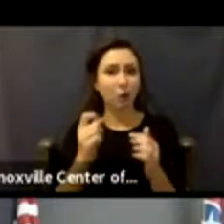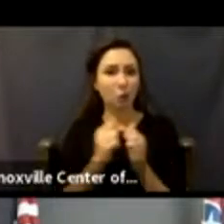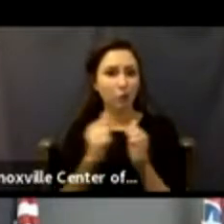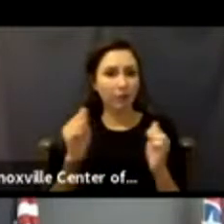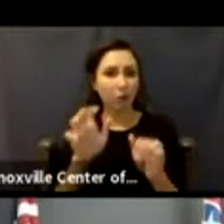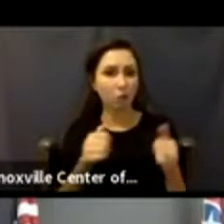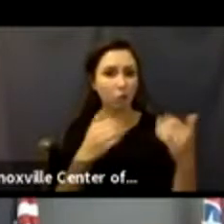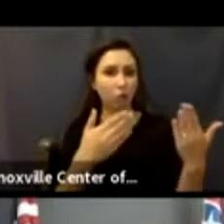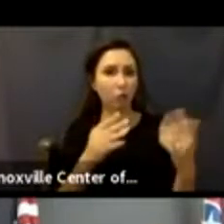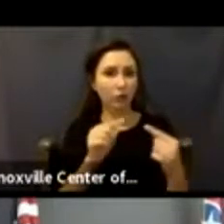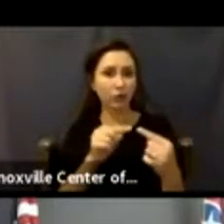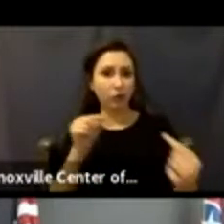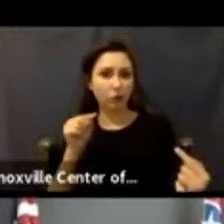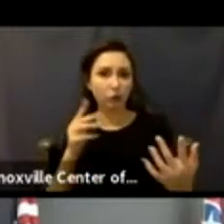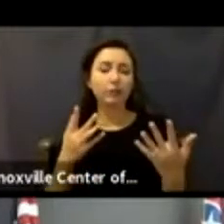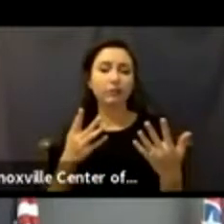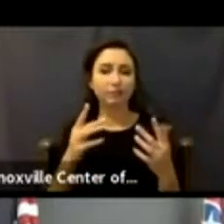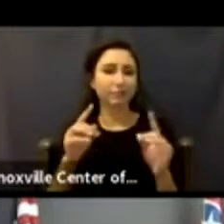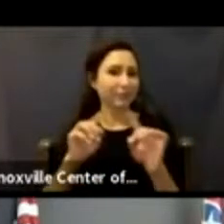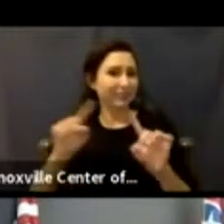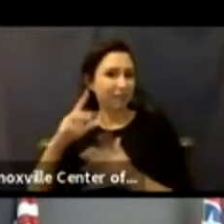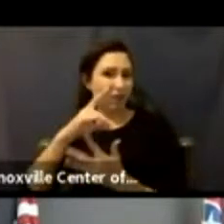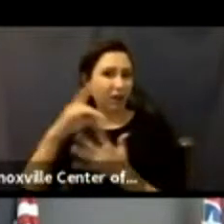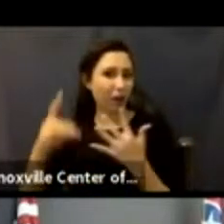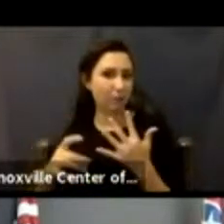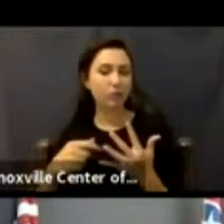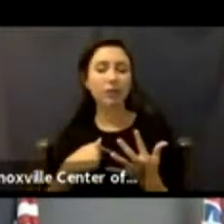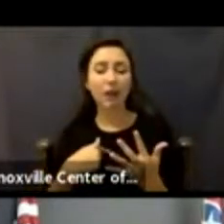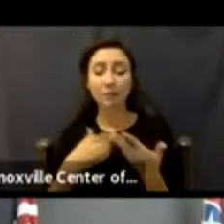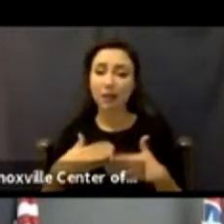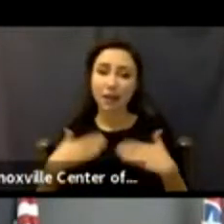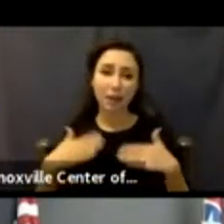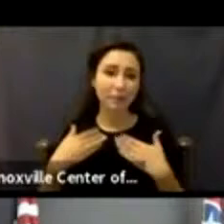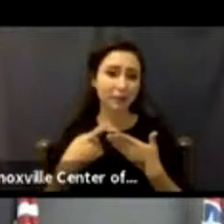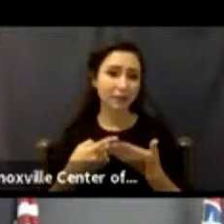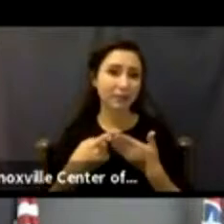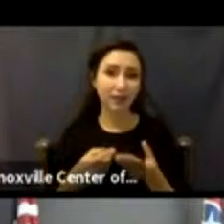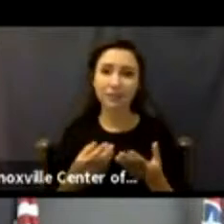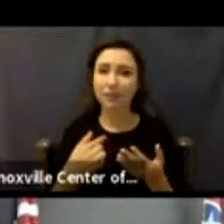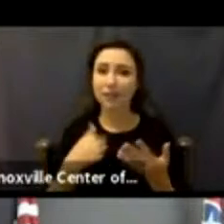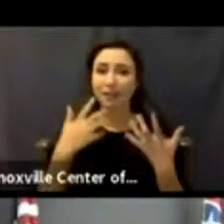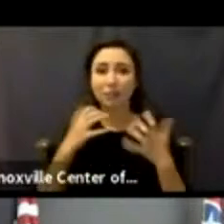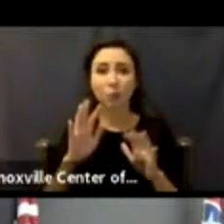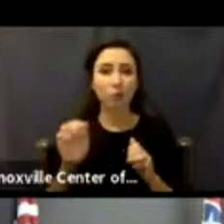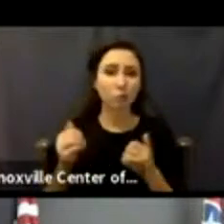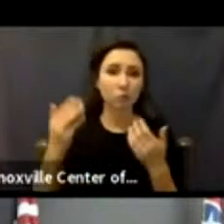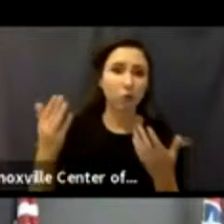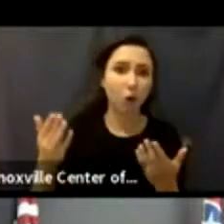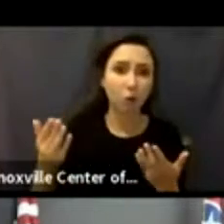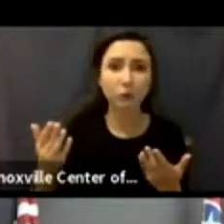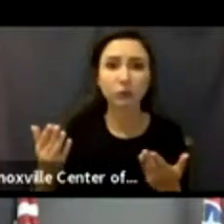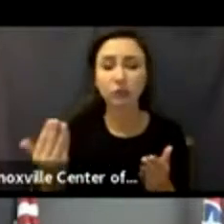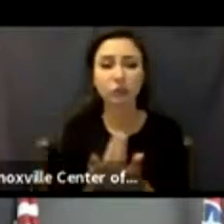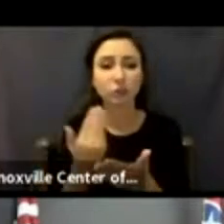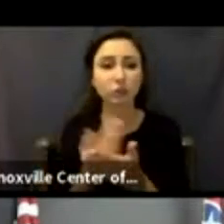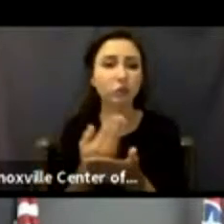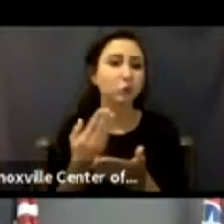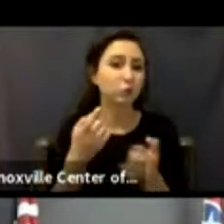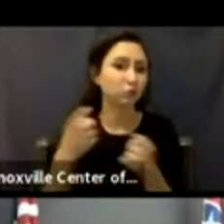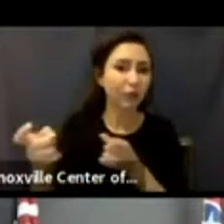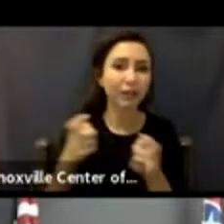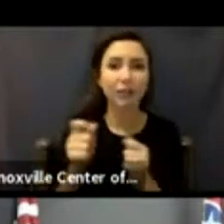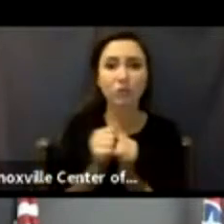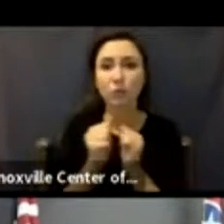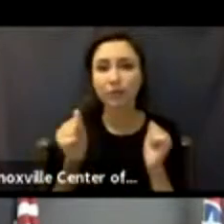alternative. And I'd be happy to discuss that further. I really didn't want to propose a new regulation